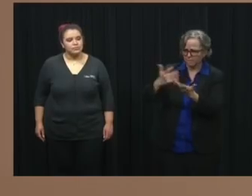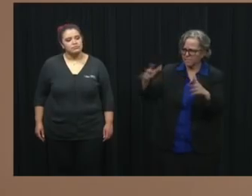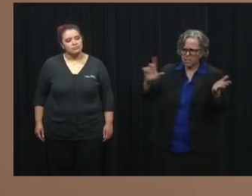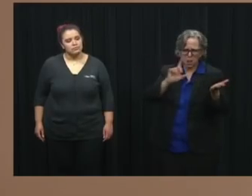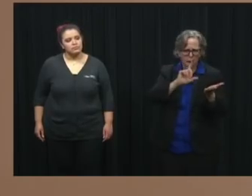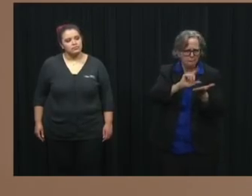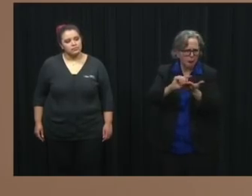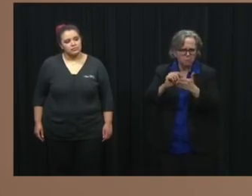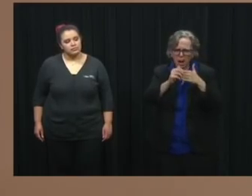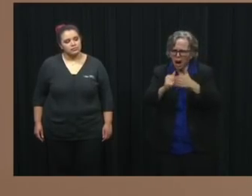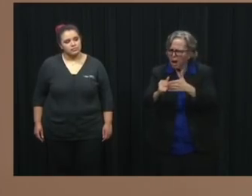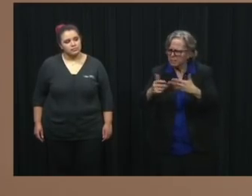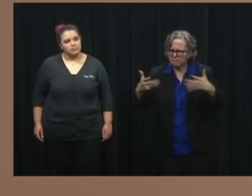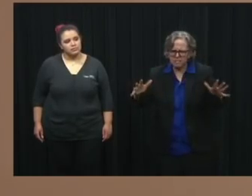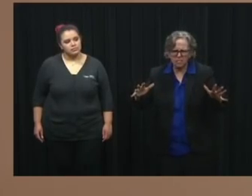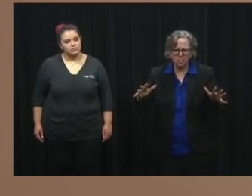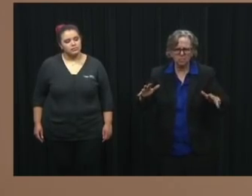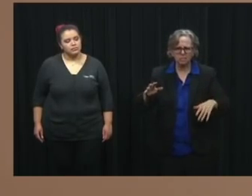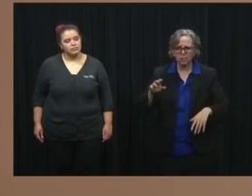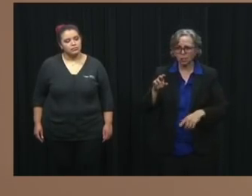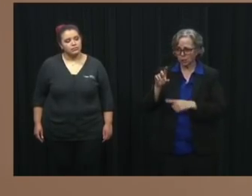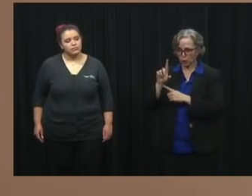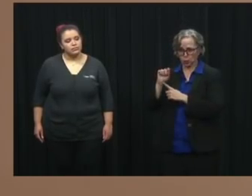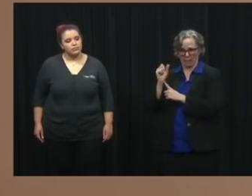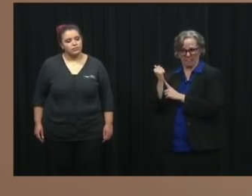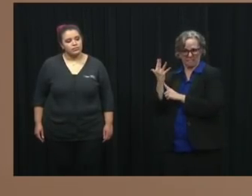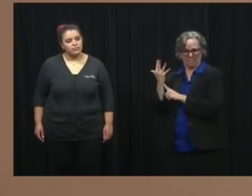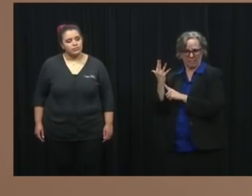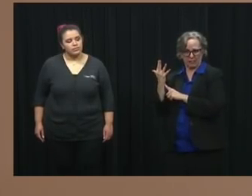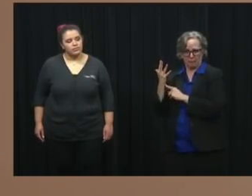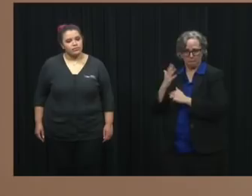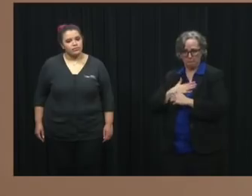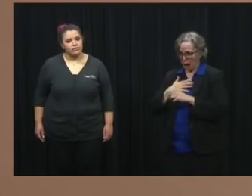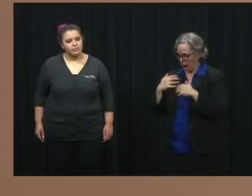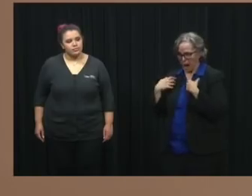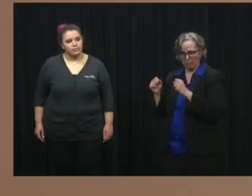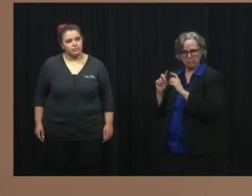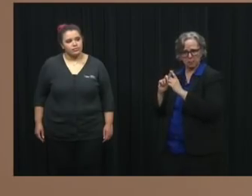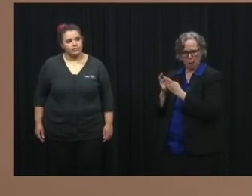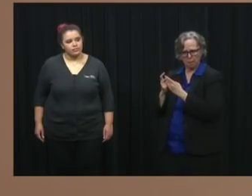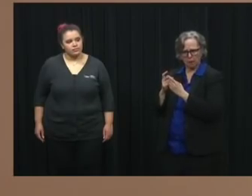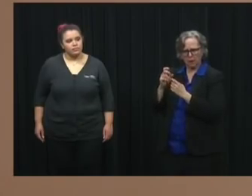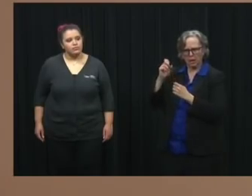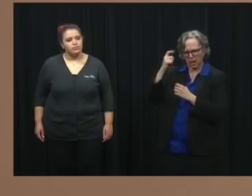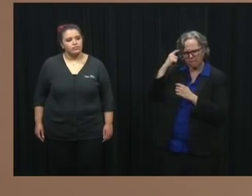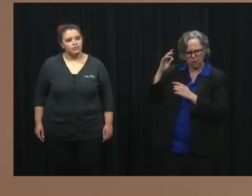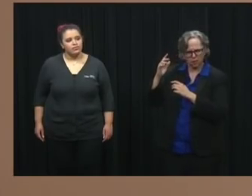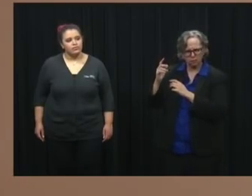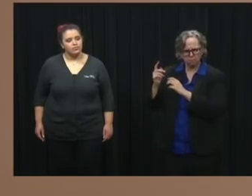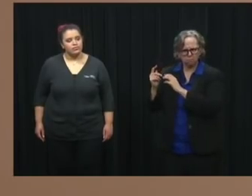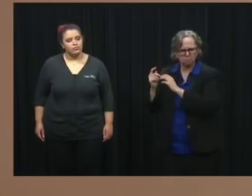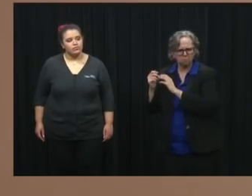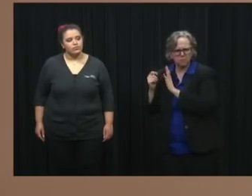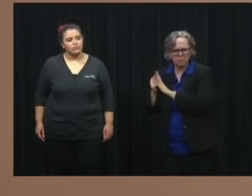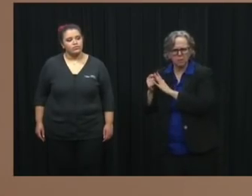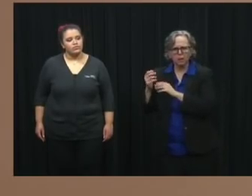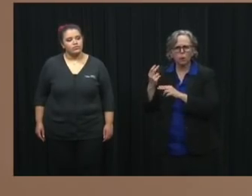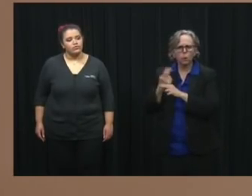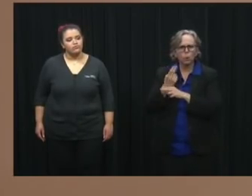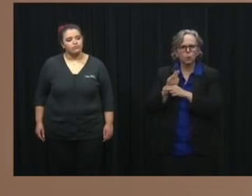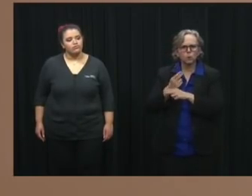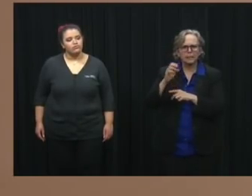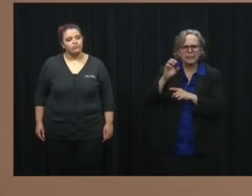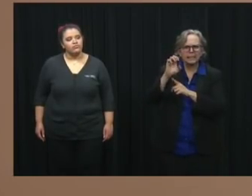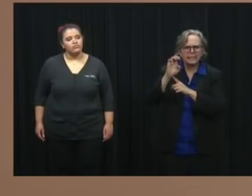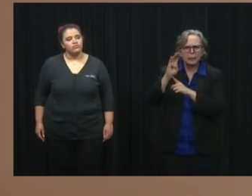department and then Governor John Kasich had looked at these issues under the context of Ebola. So there is, in the world of